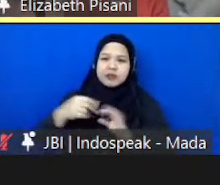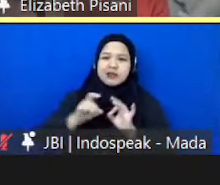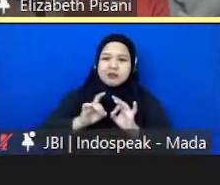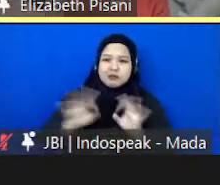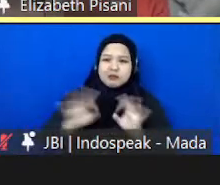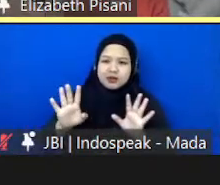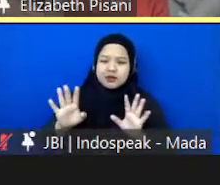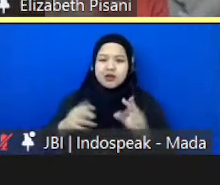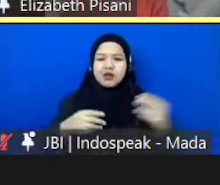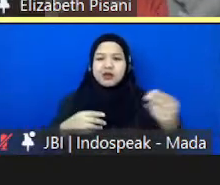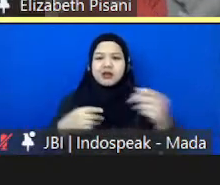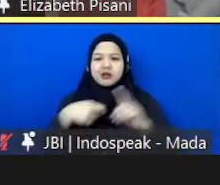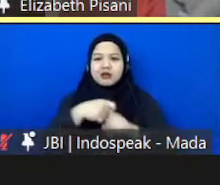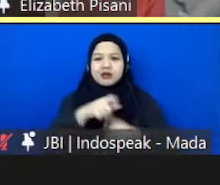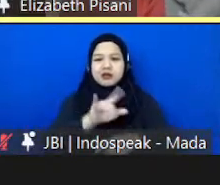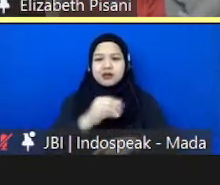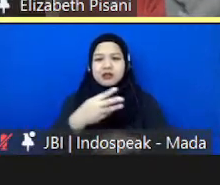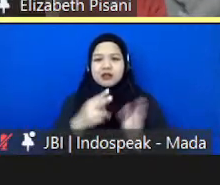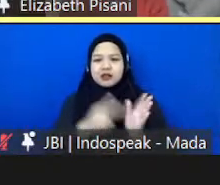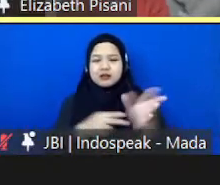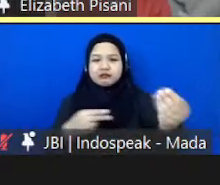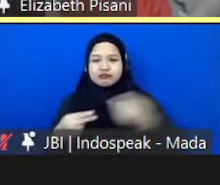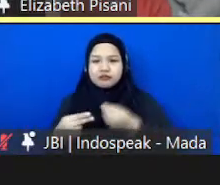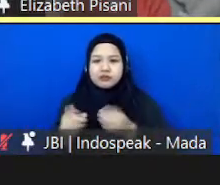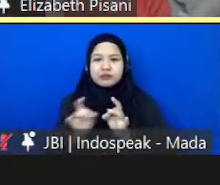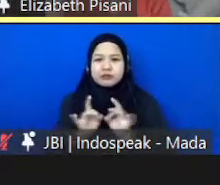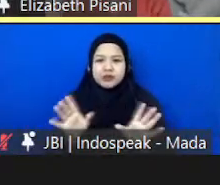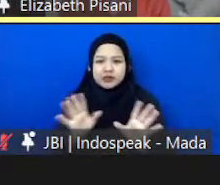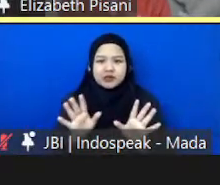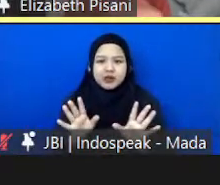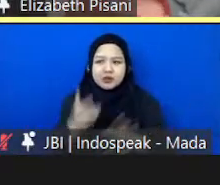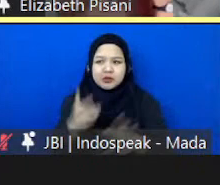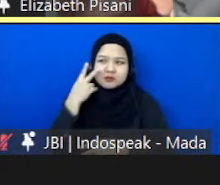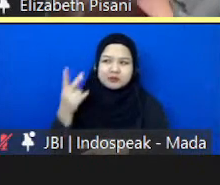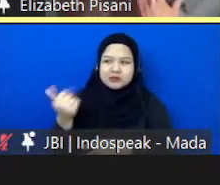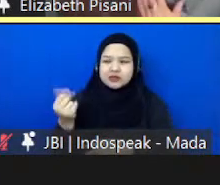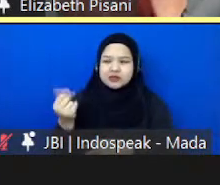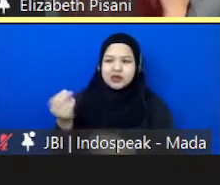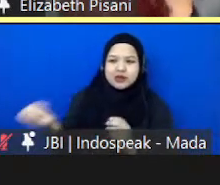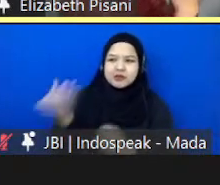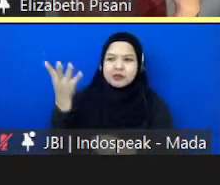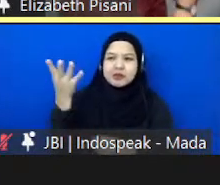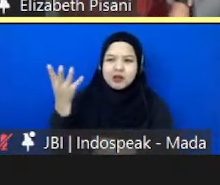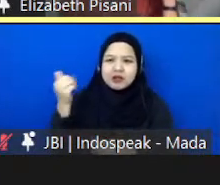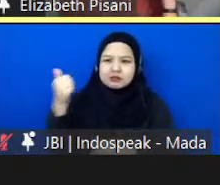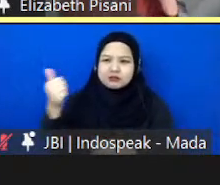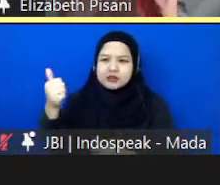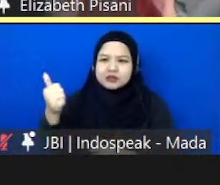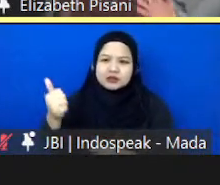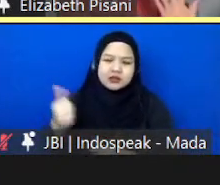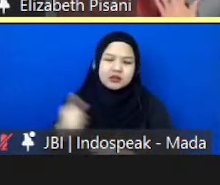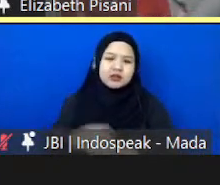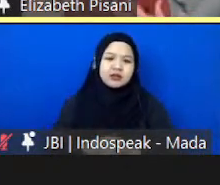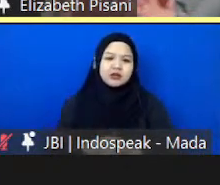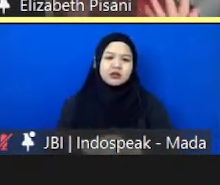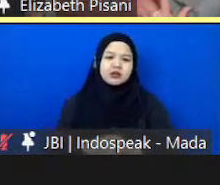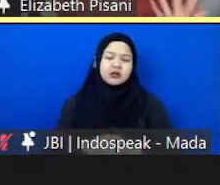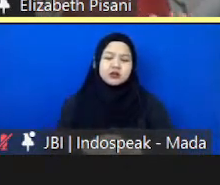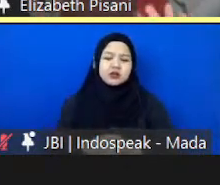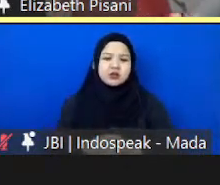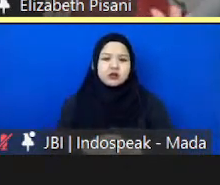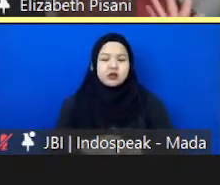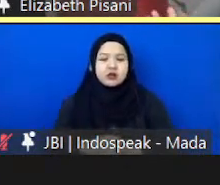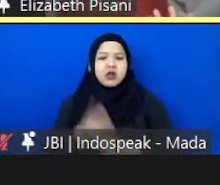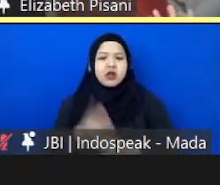nice Mewa, SUV, and we're like, oh, we can charge them a bit more, and they'll vary the price accordingly. So there's